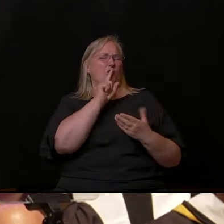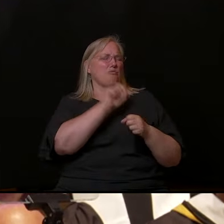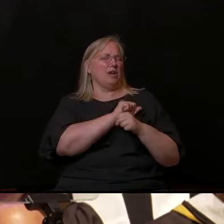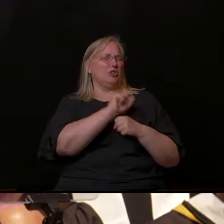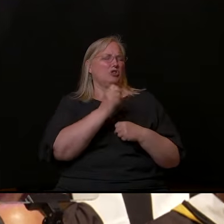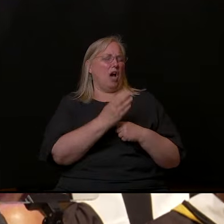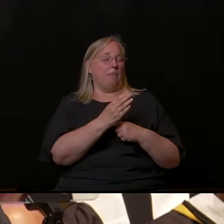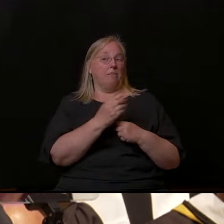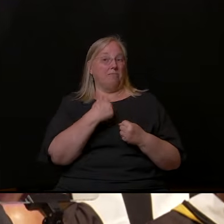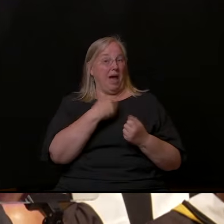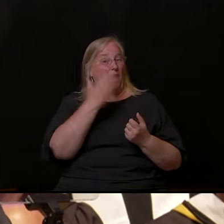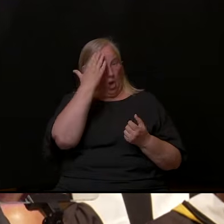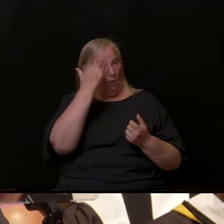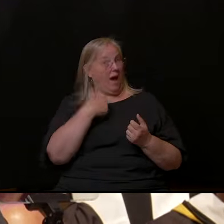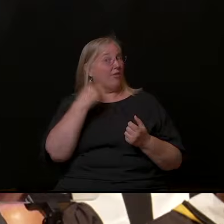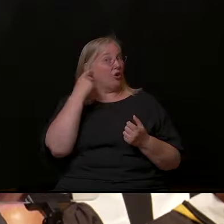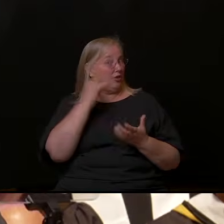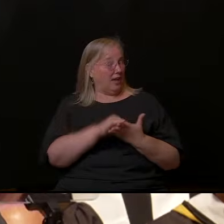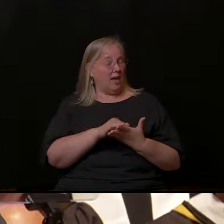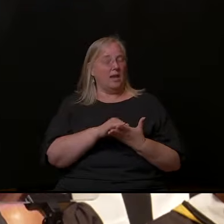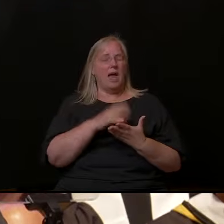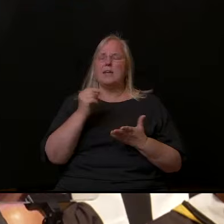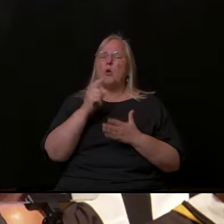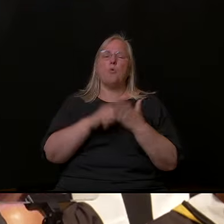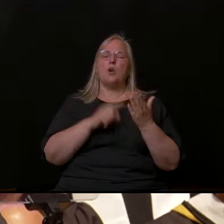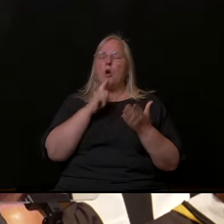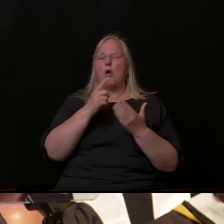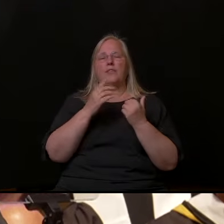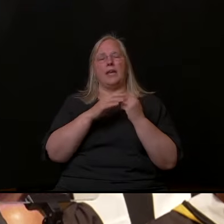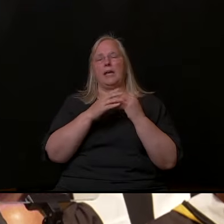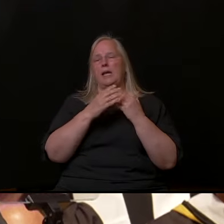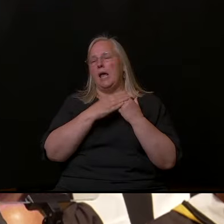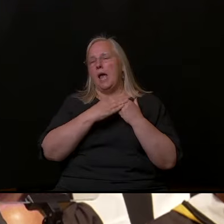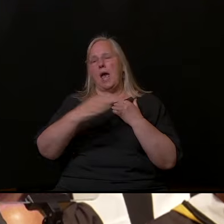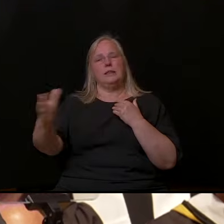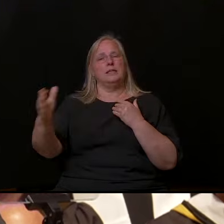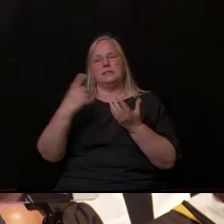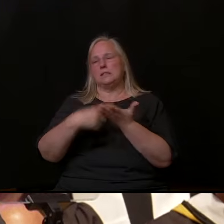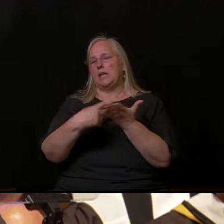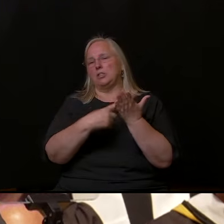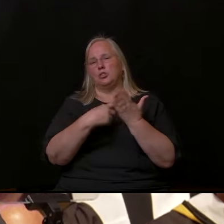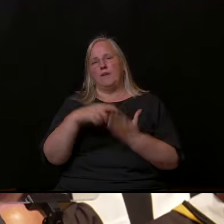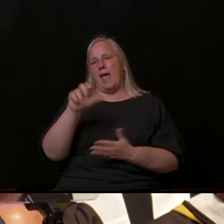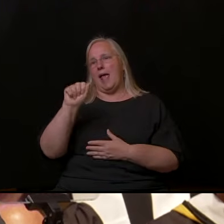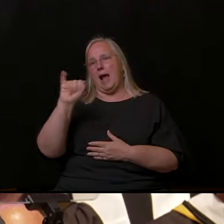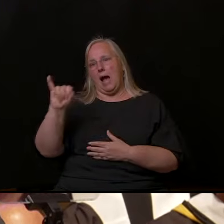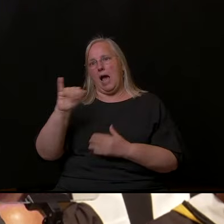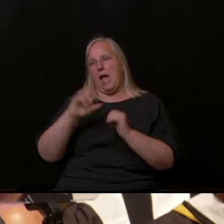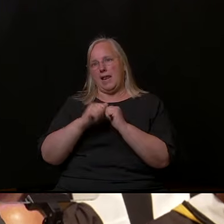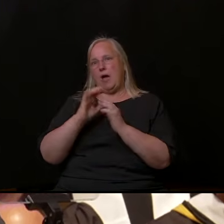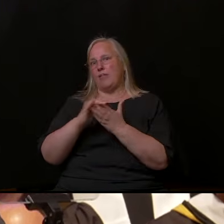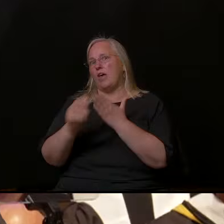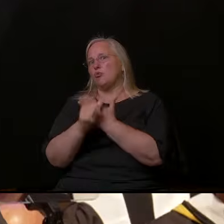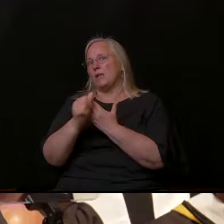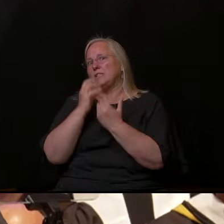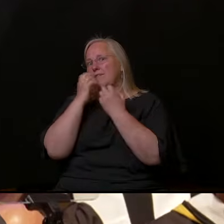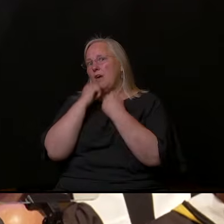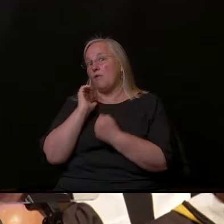so. Yeah. And what about the endless discussion of AI and the ways that it can threaten the value of our work?